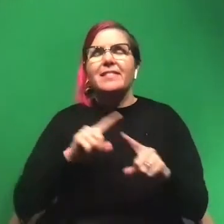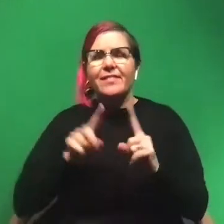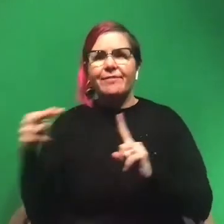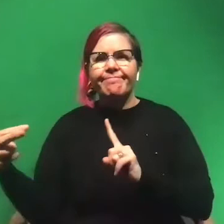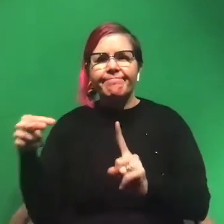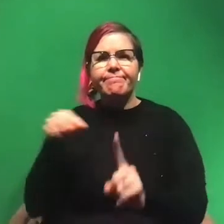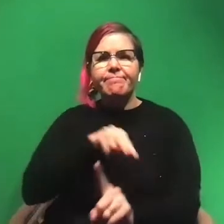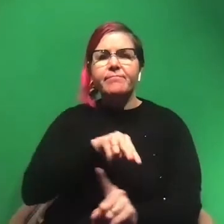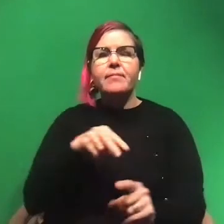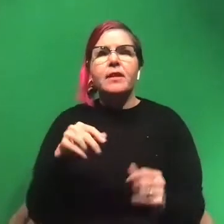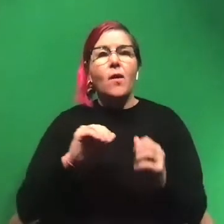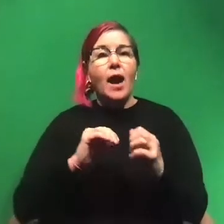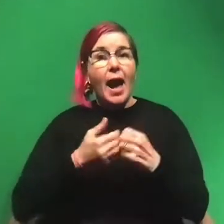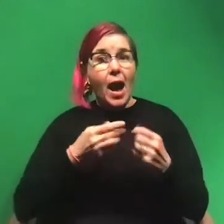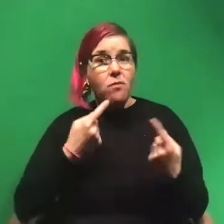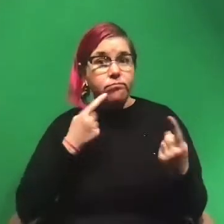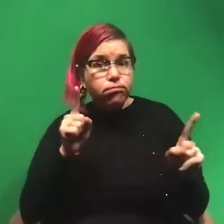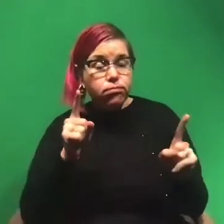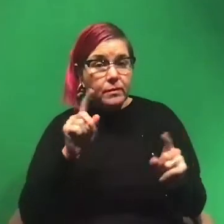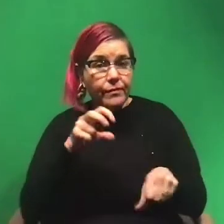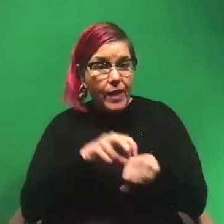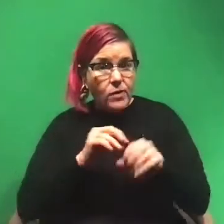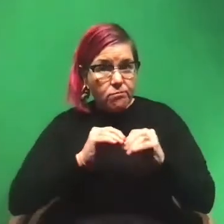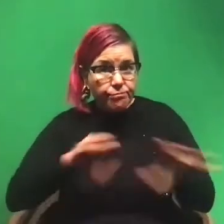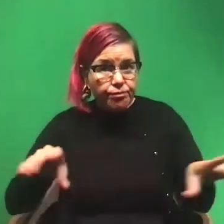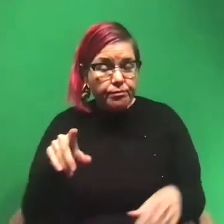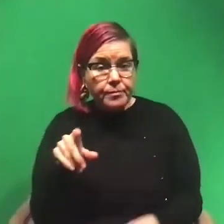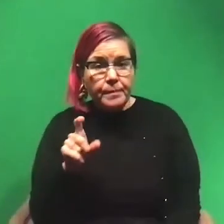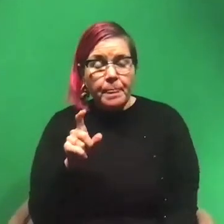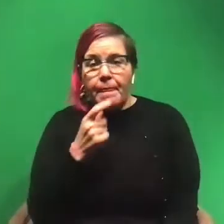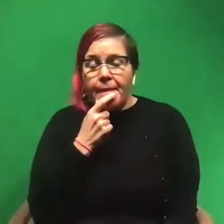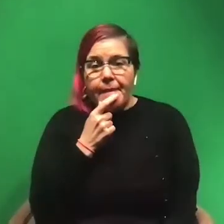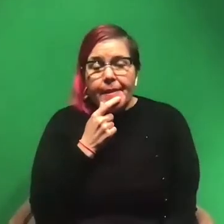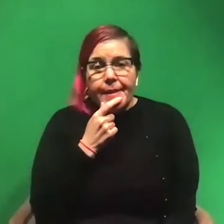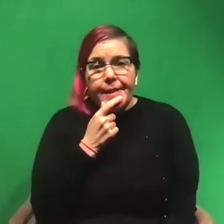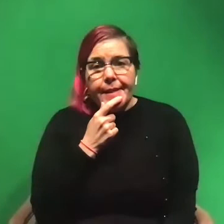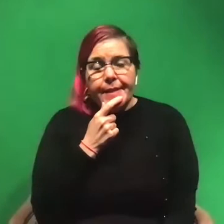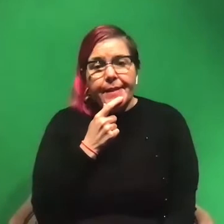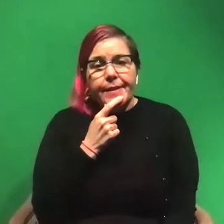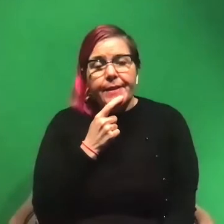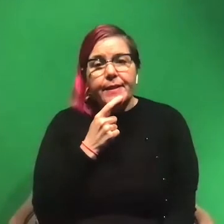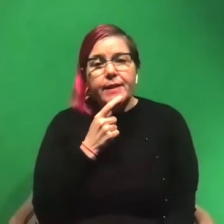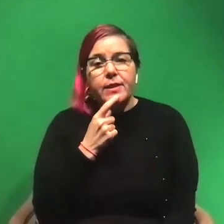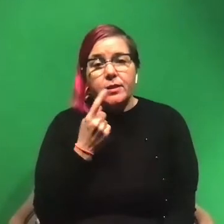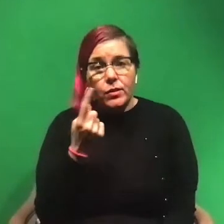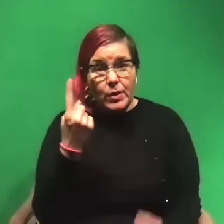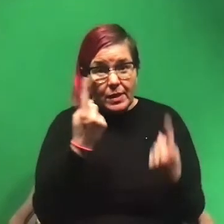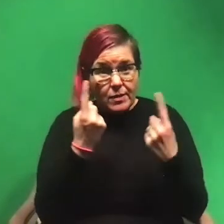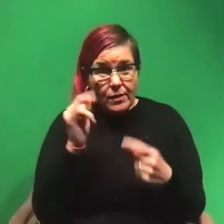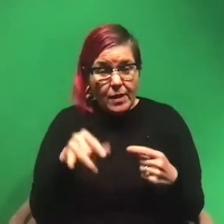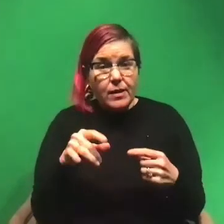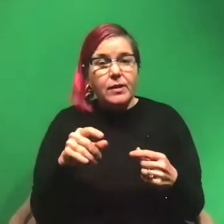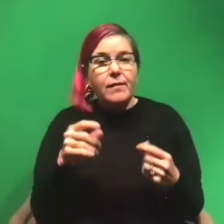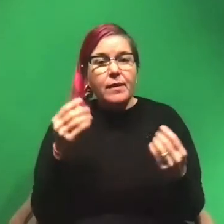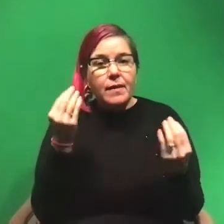it from how successful is the virus at spreading. And if you consider that, you have to consider all the